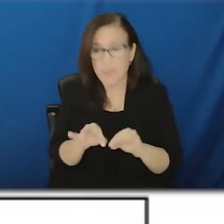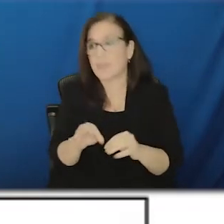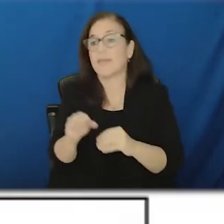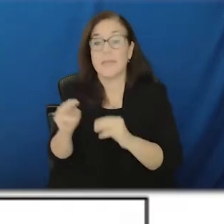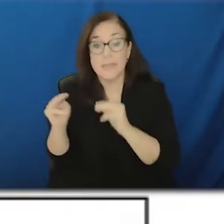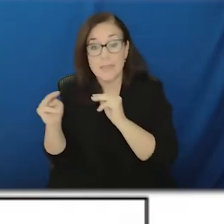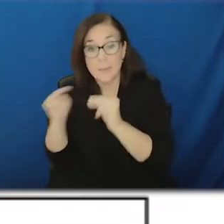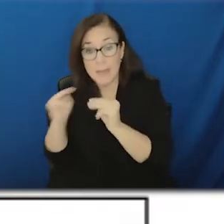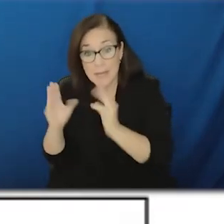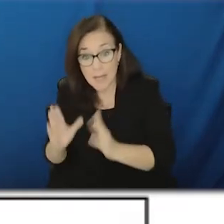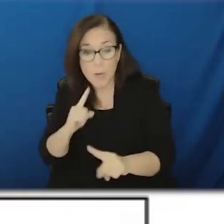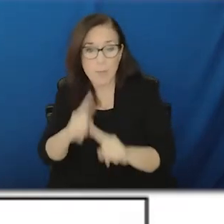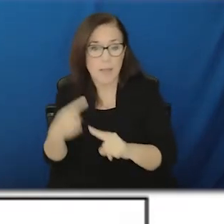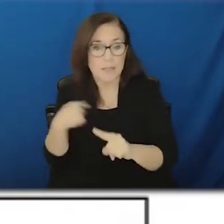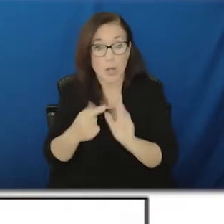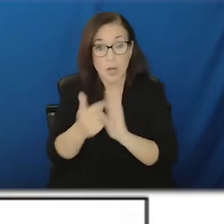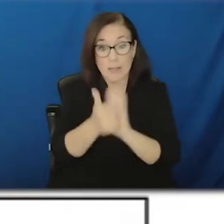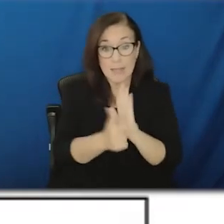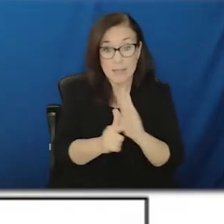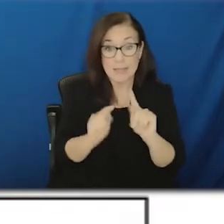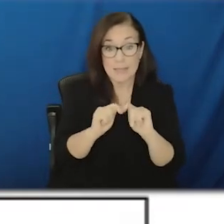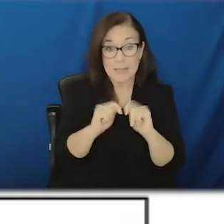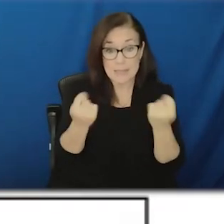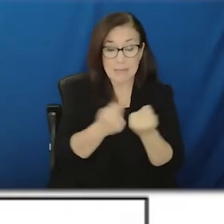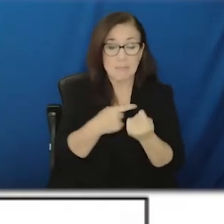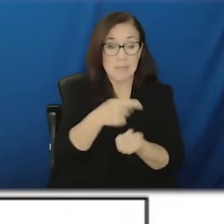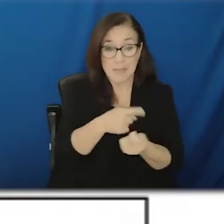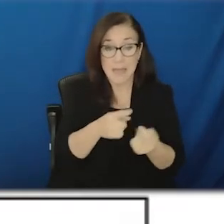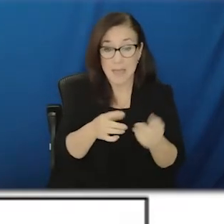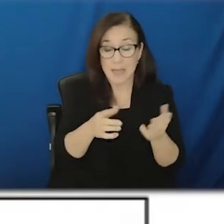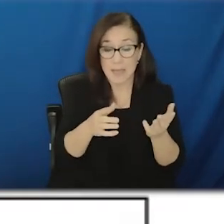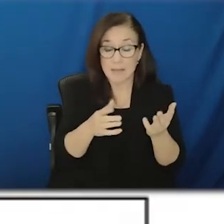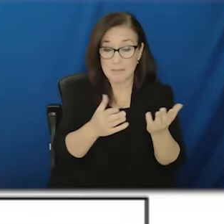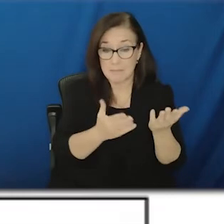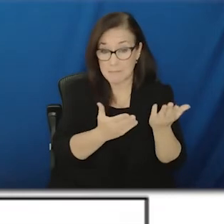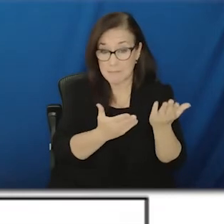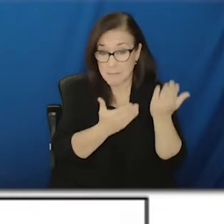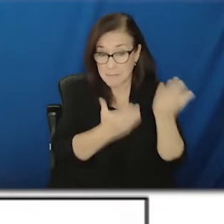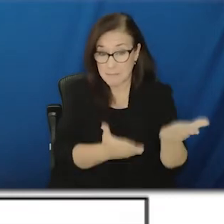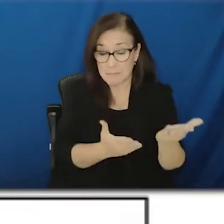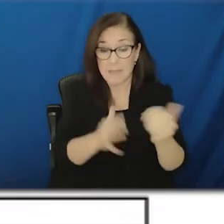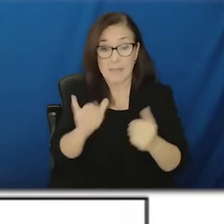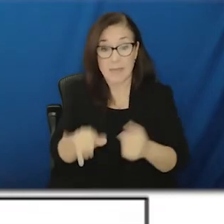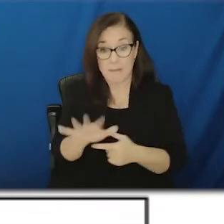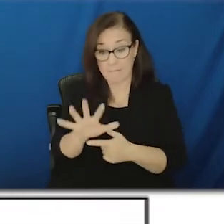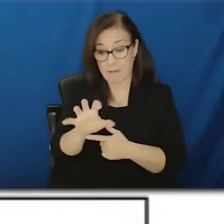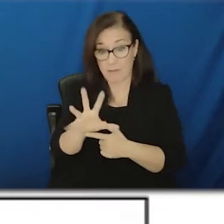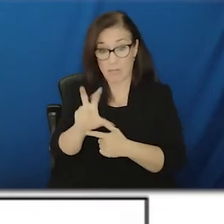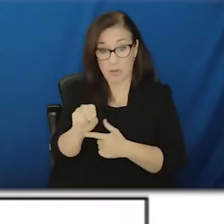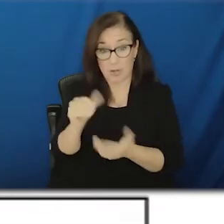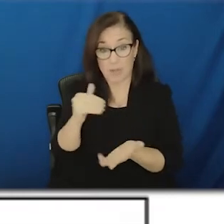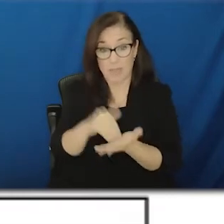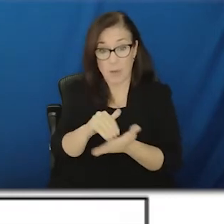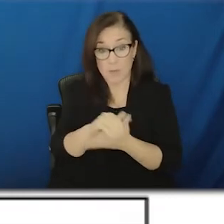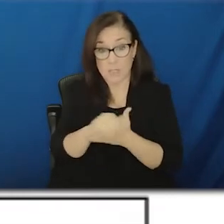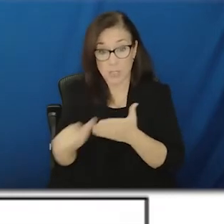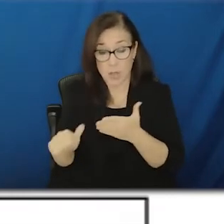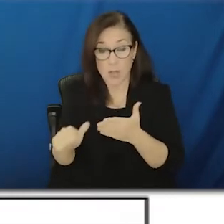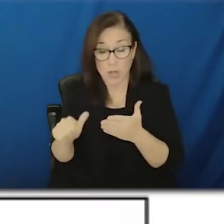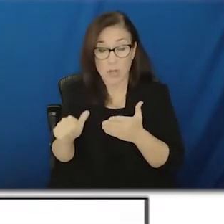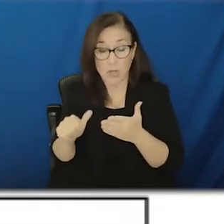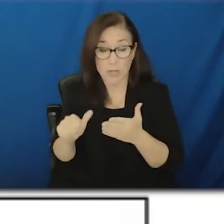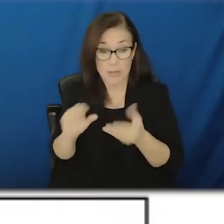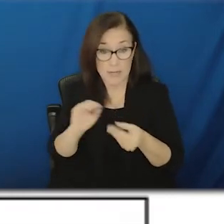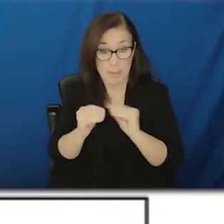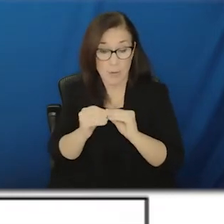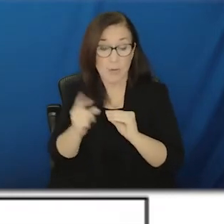legal teams advised that this $530,000 figure is actually potentially much less than the district